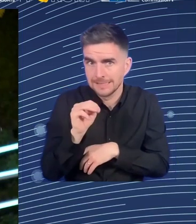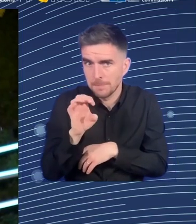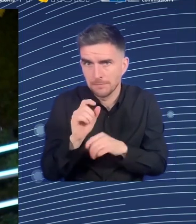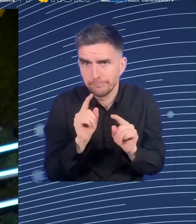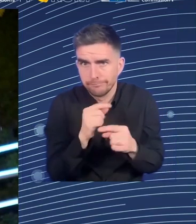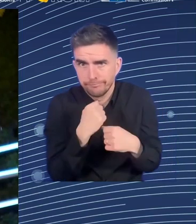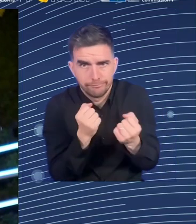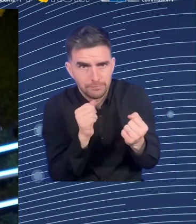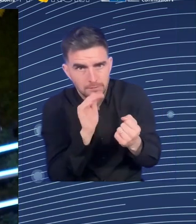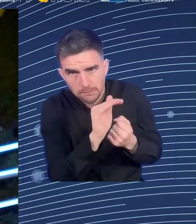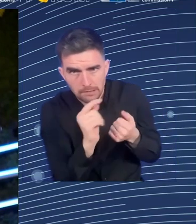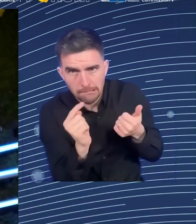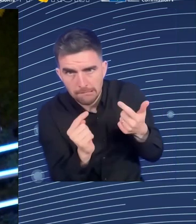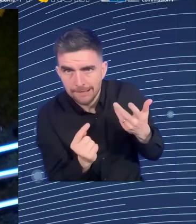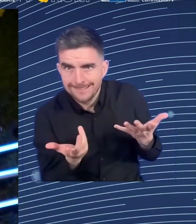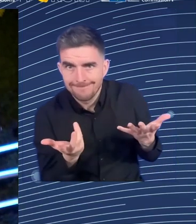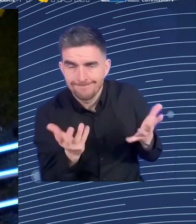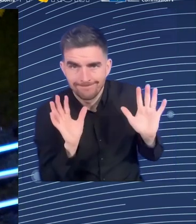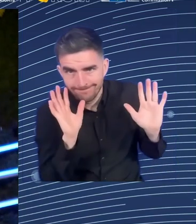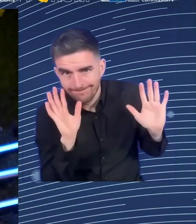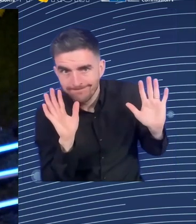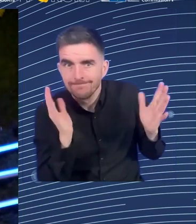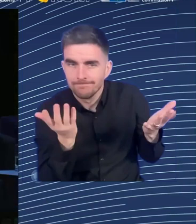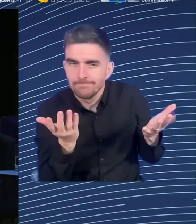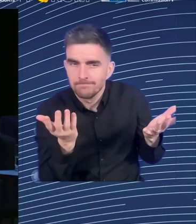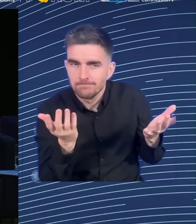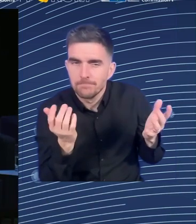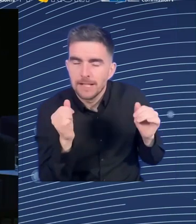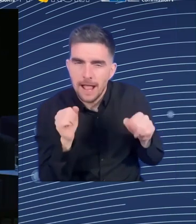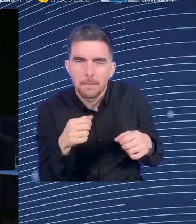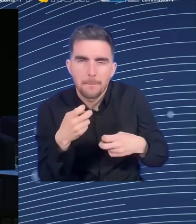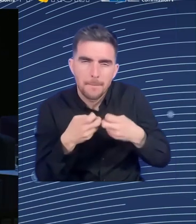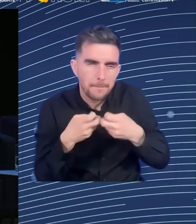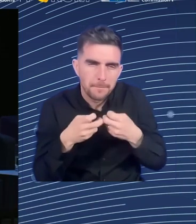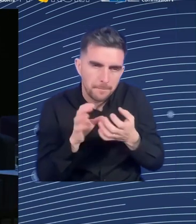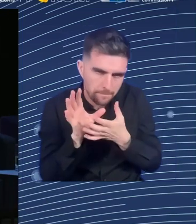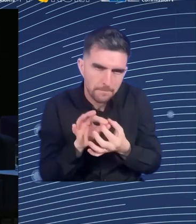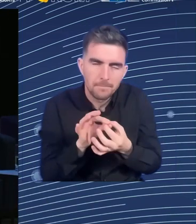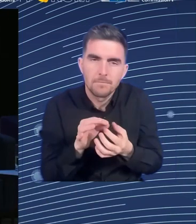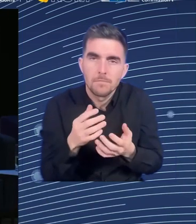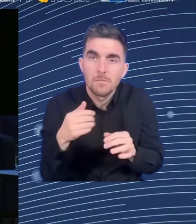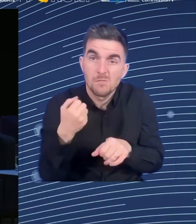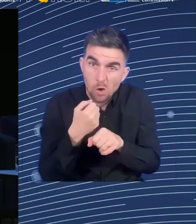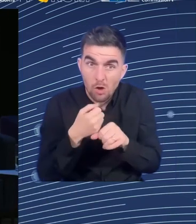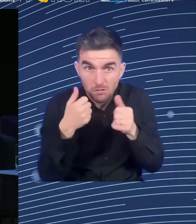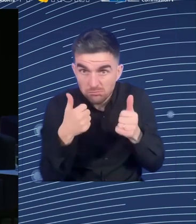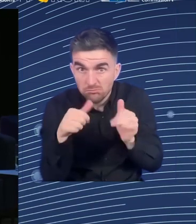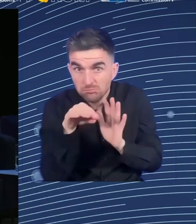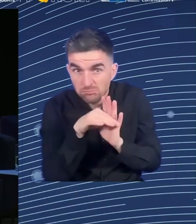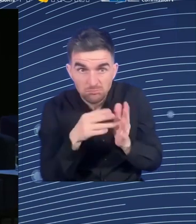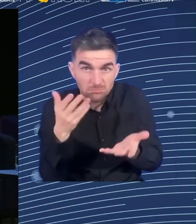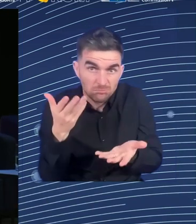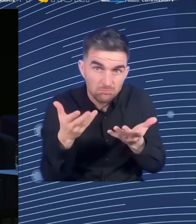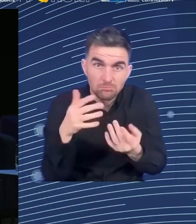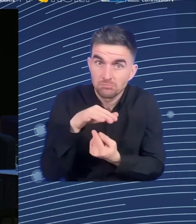physical environment, the level of autonomy, the level of pay, the working hours. We can say that the medium